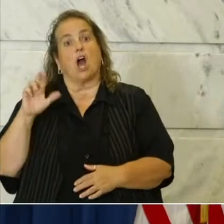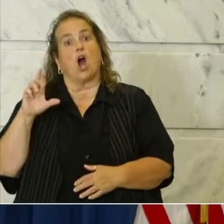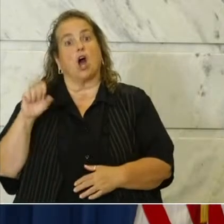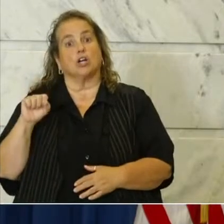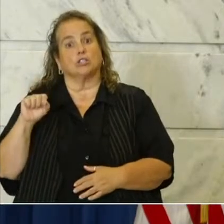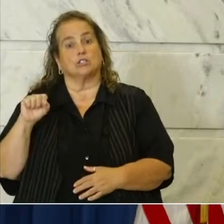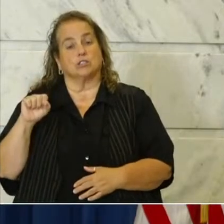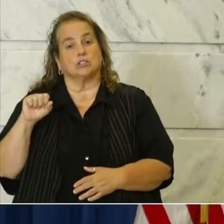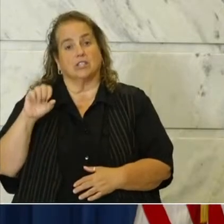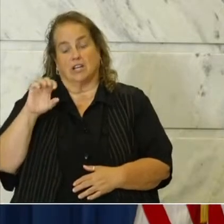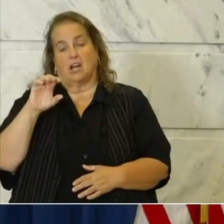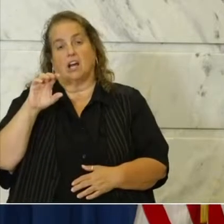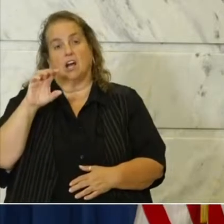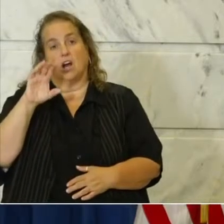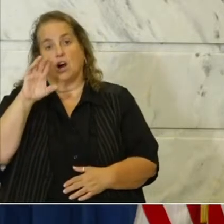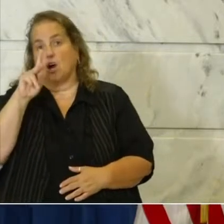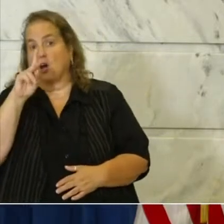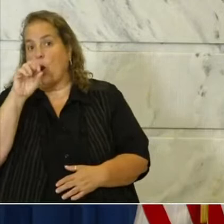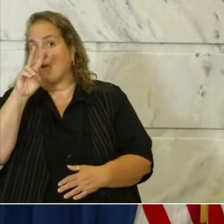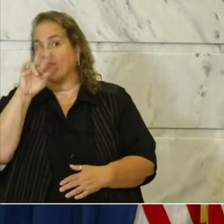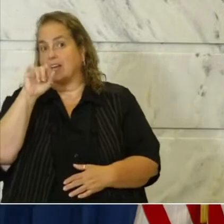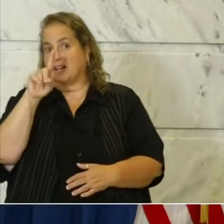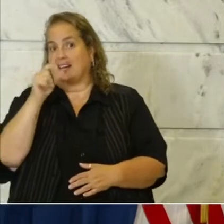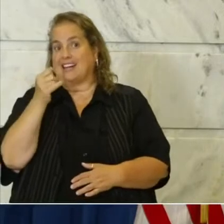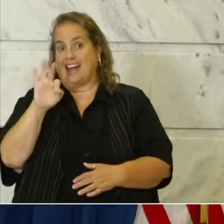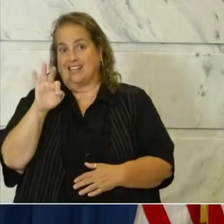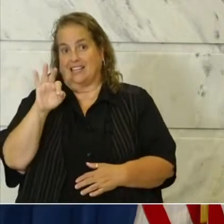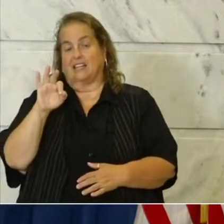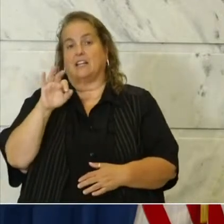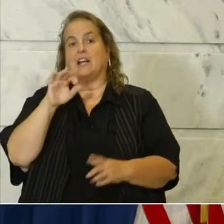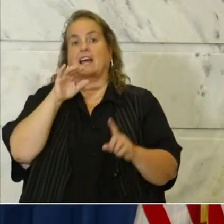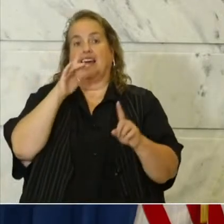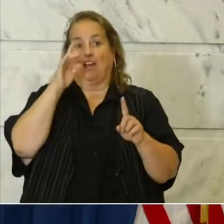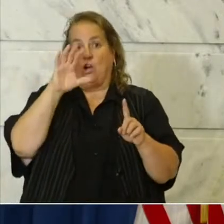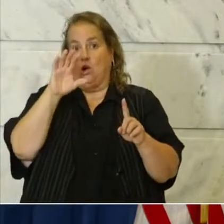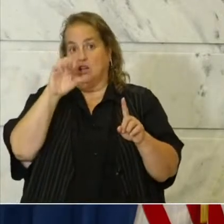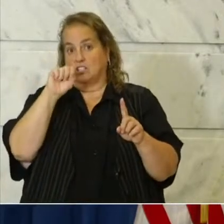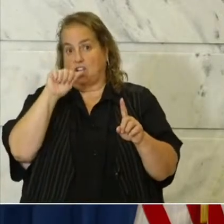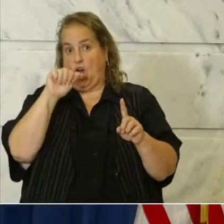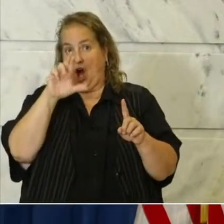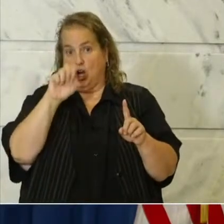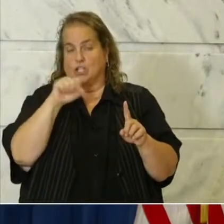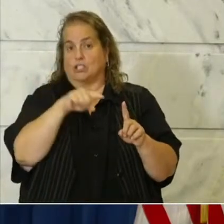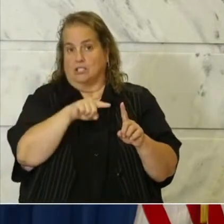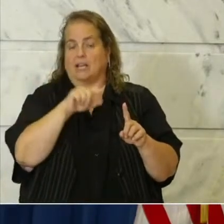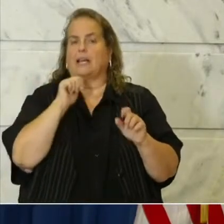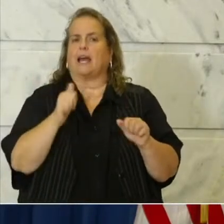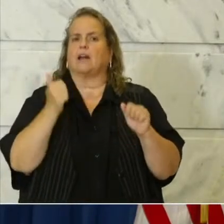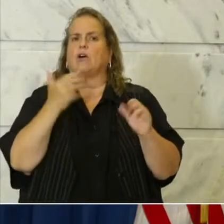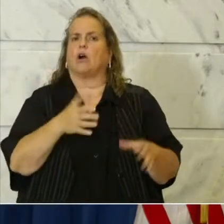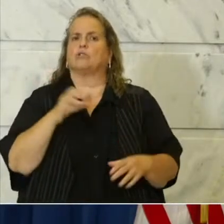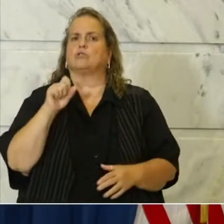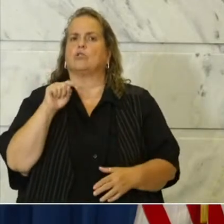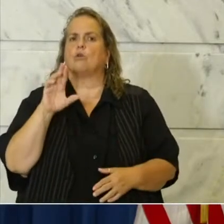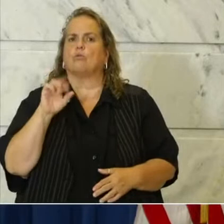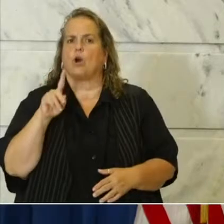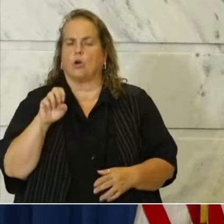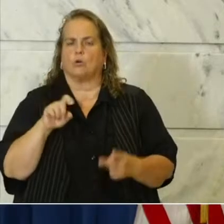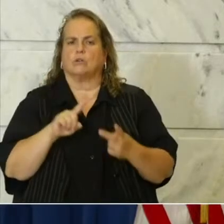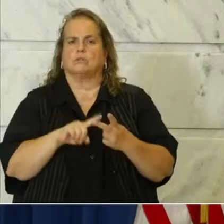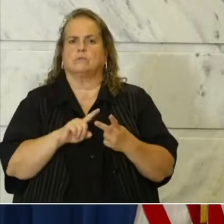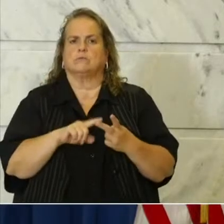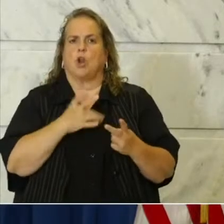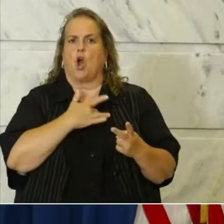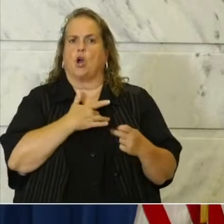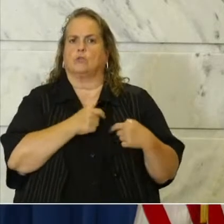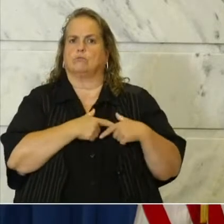for the virus that causes COVID-19, we know that it causes stroke in some people, it causes severe inflammation of the